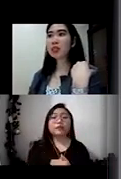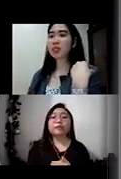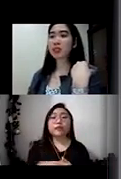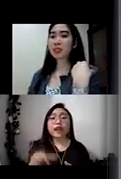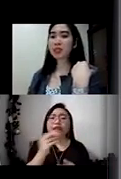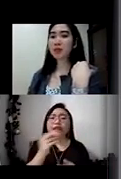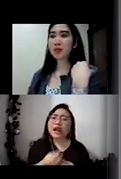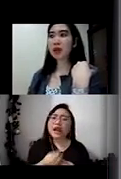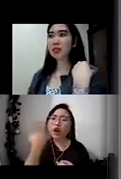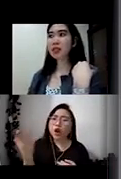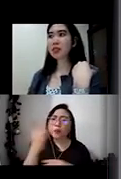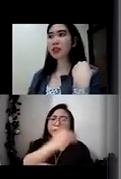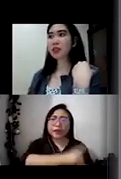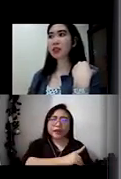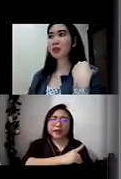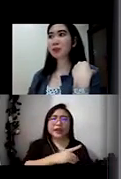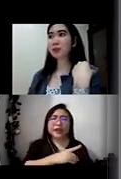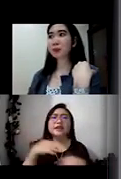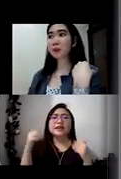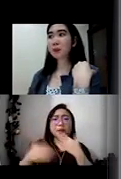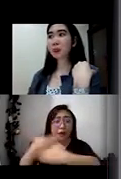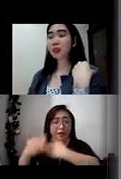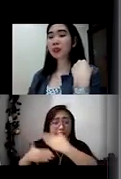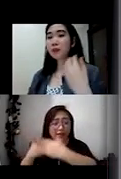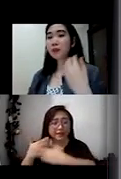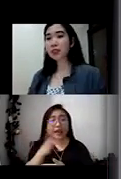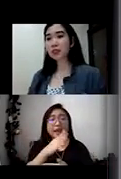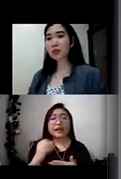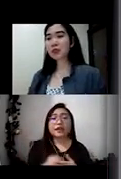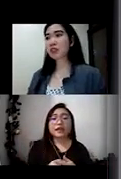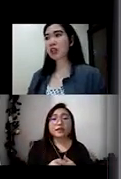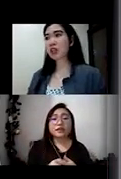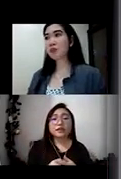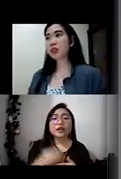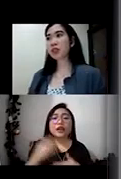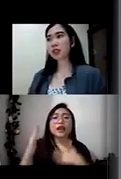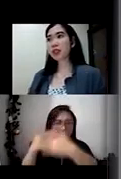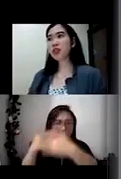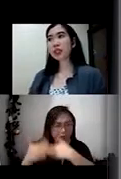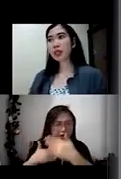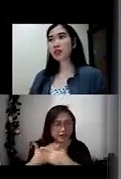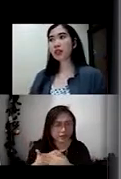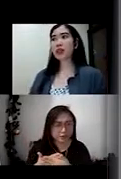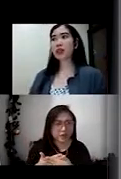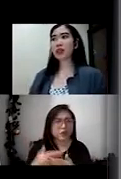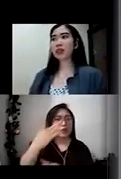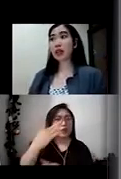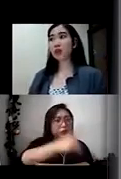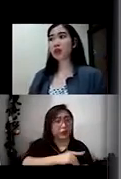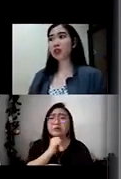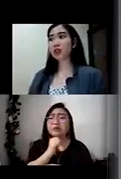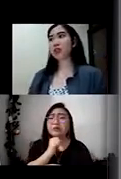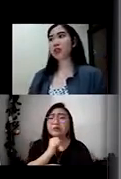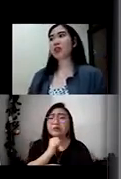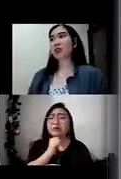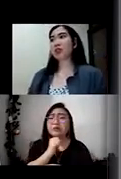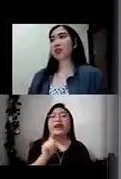days process and na-process ba siya within the day or not, and the status